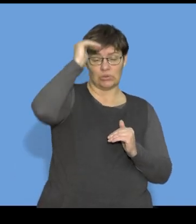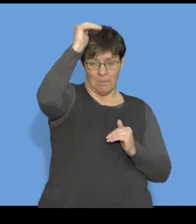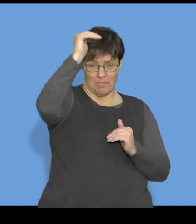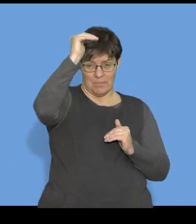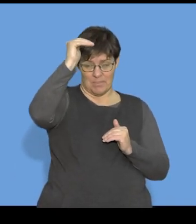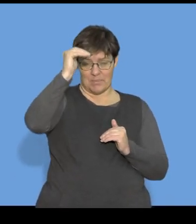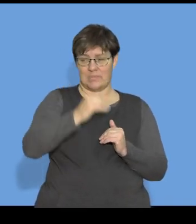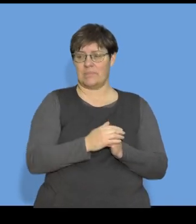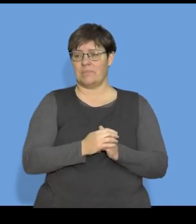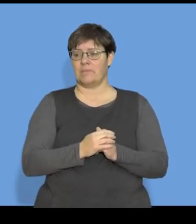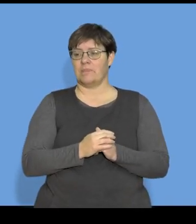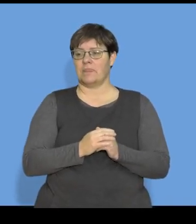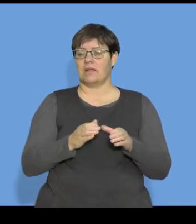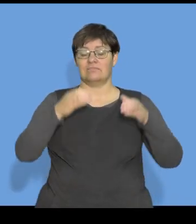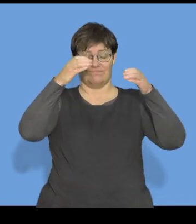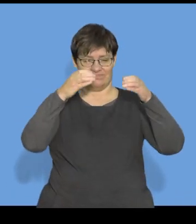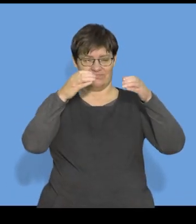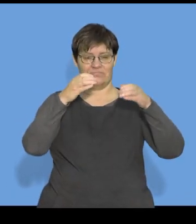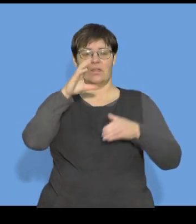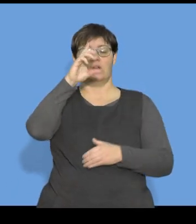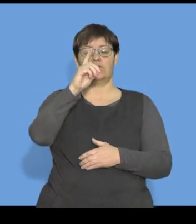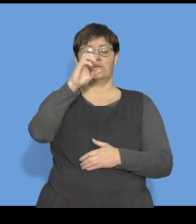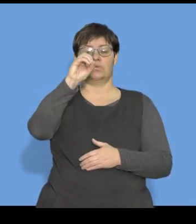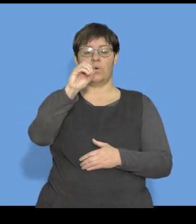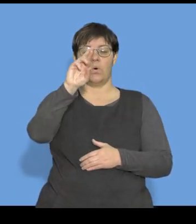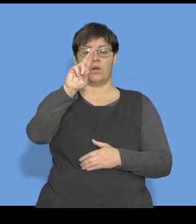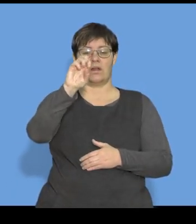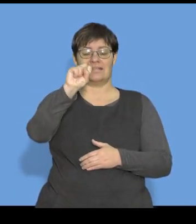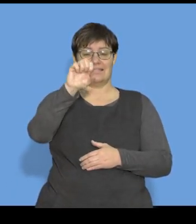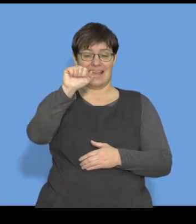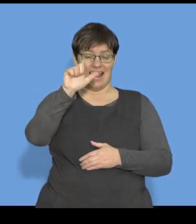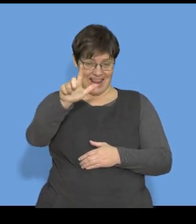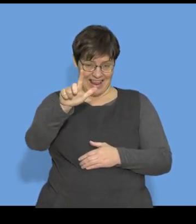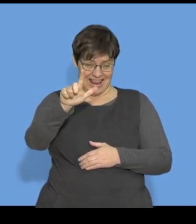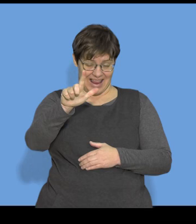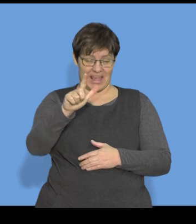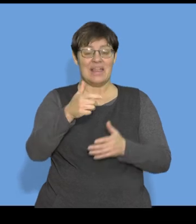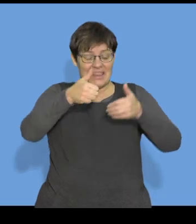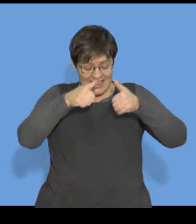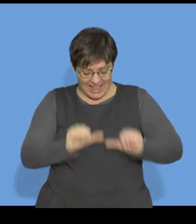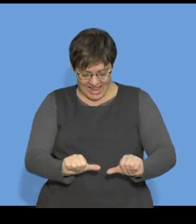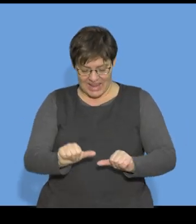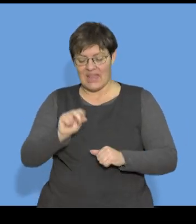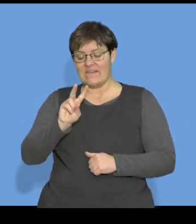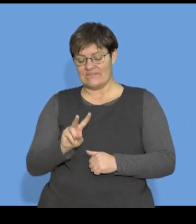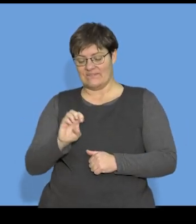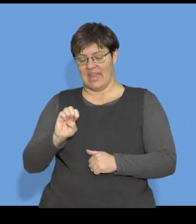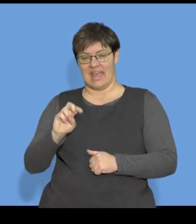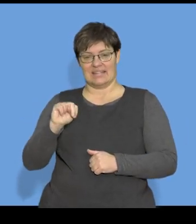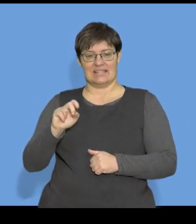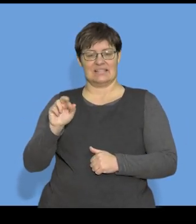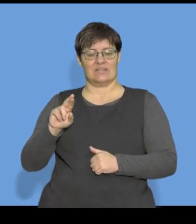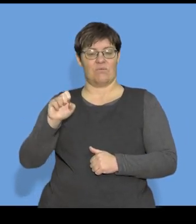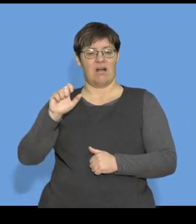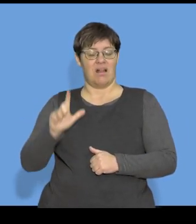this part of the spinal cord is the dorsal, remember, with this D. And then we've got the ventral root.